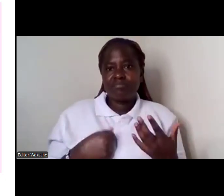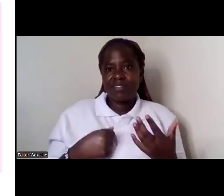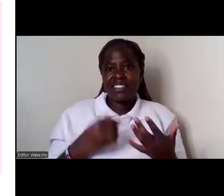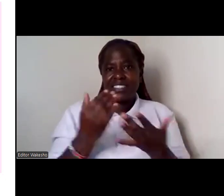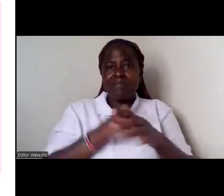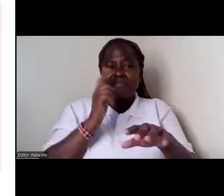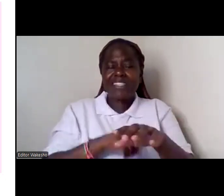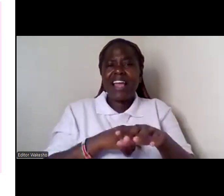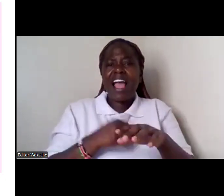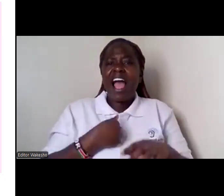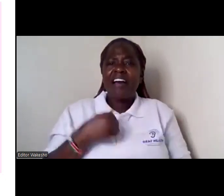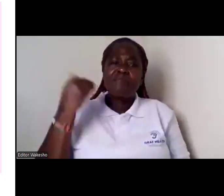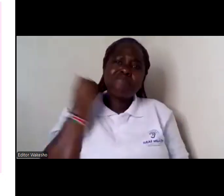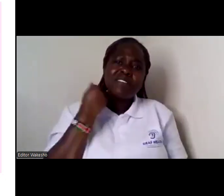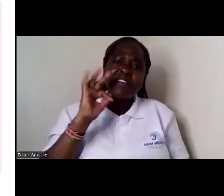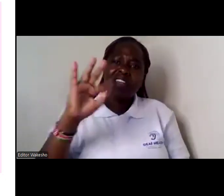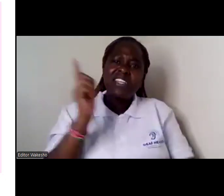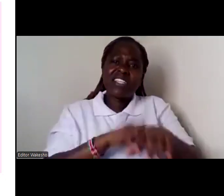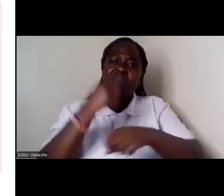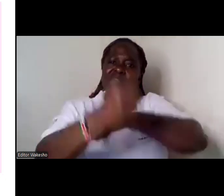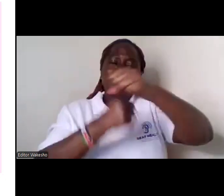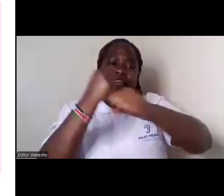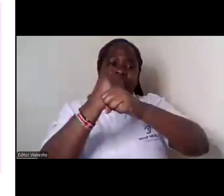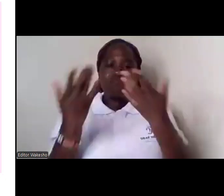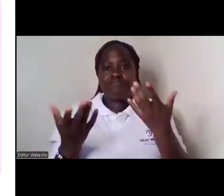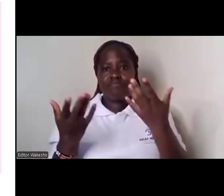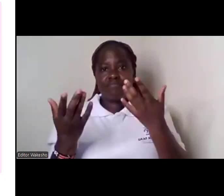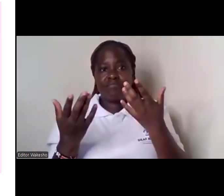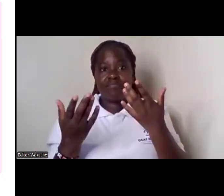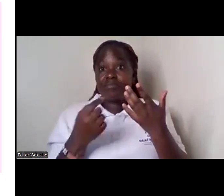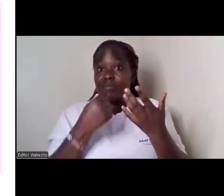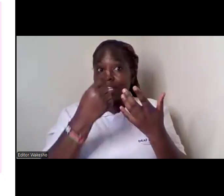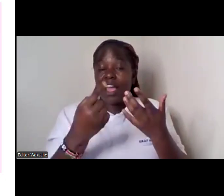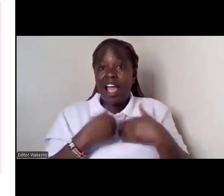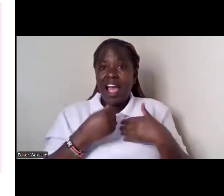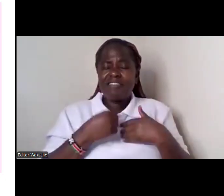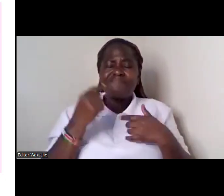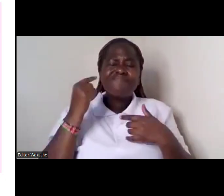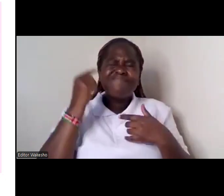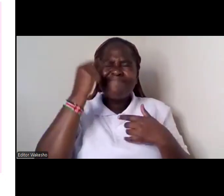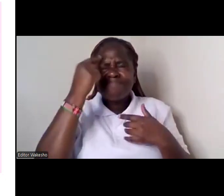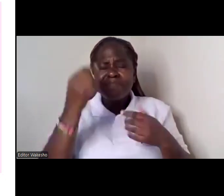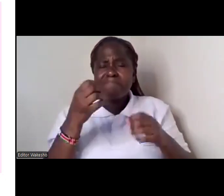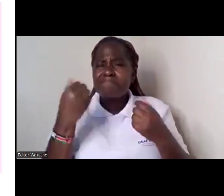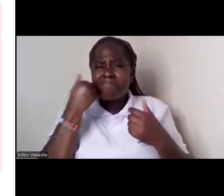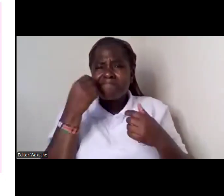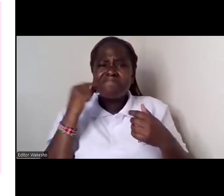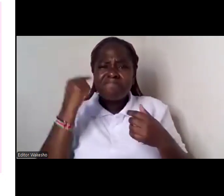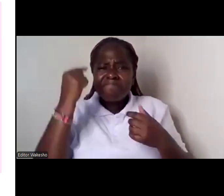periods maybe only 3 times in a year. They tell you they have a lot of acne. Those are the signs